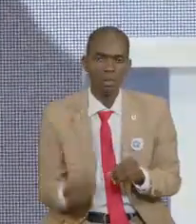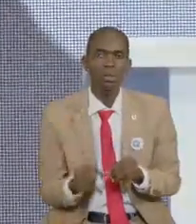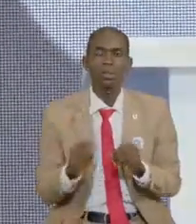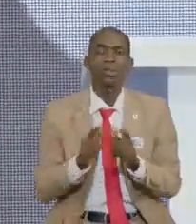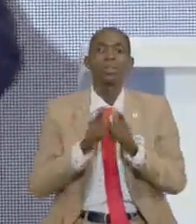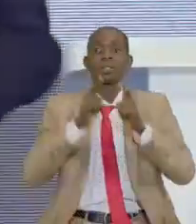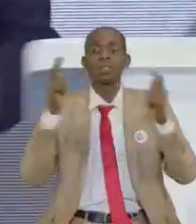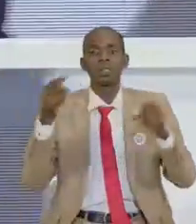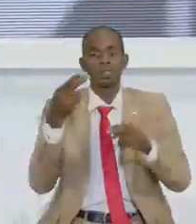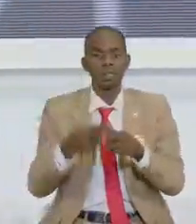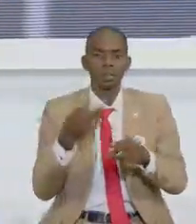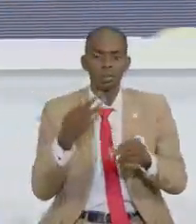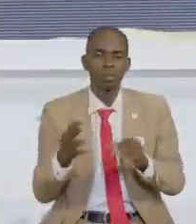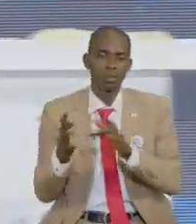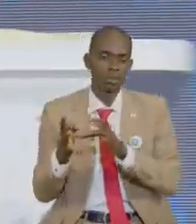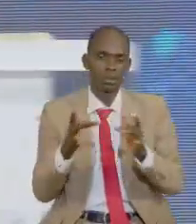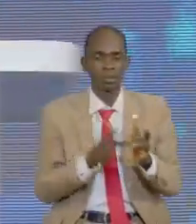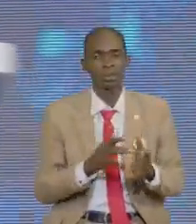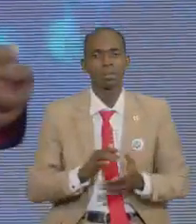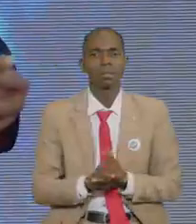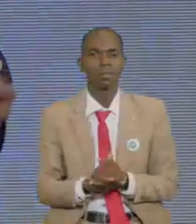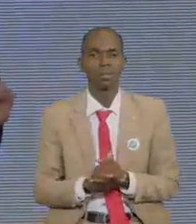of Jesus.